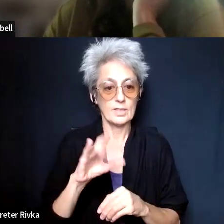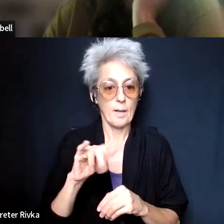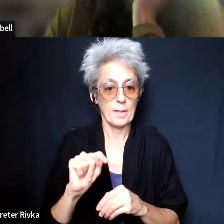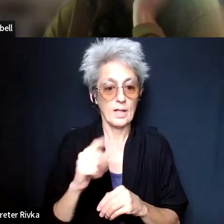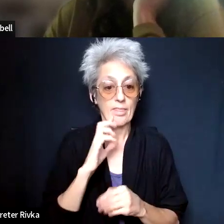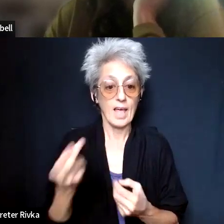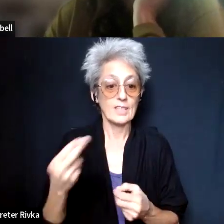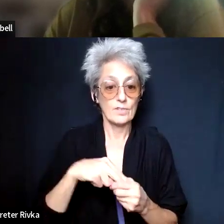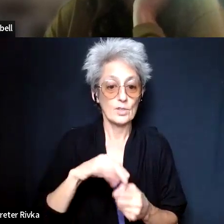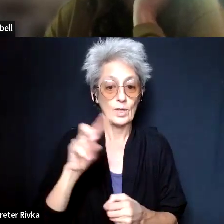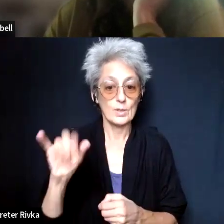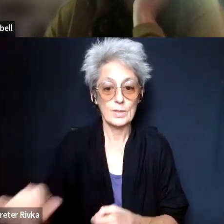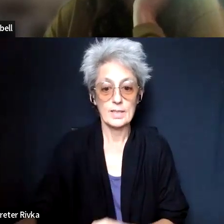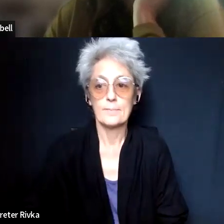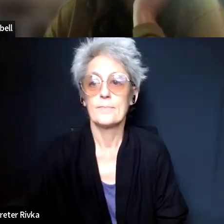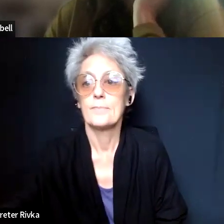us today, Judy.